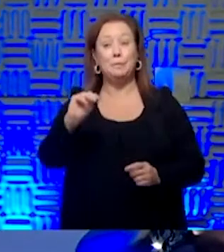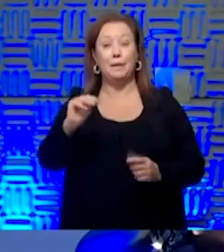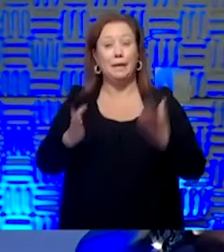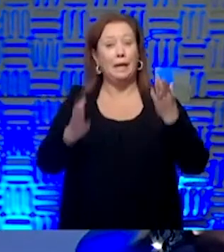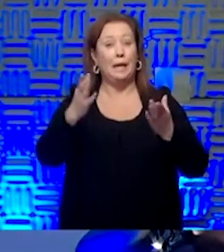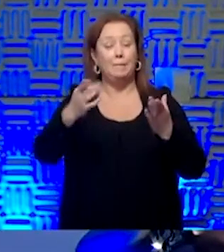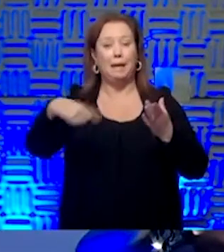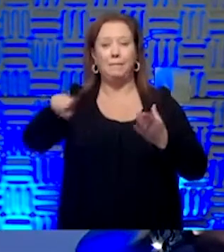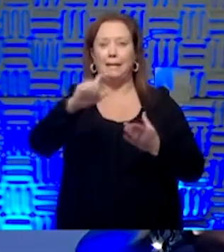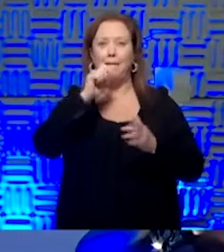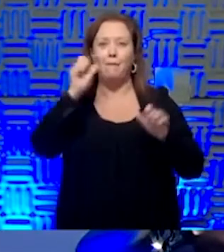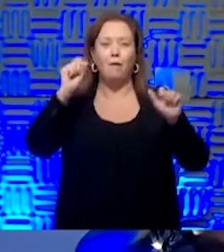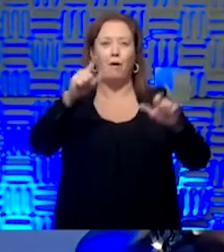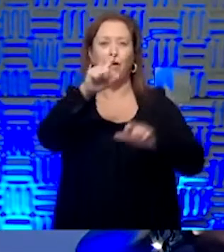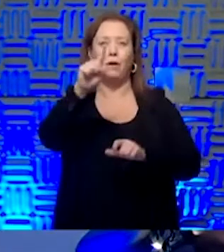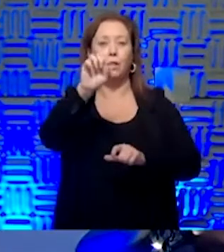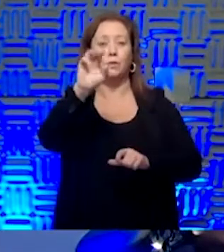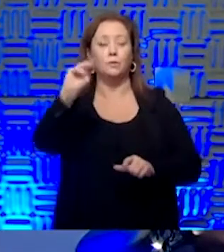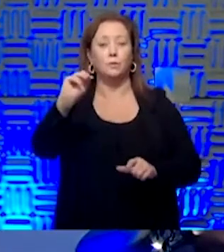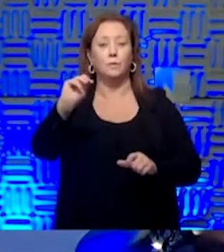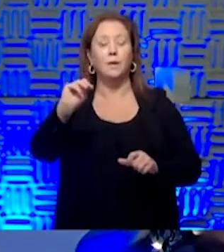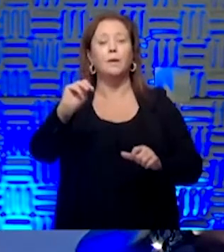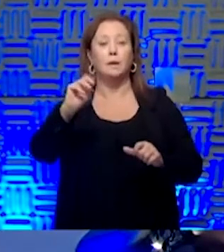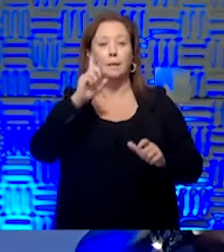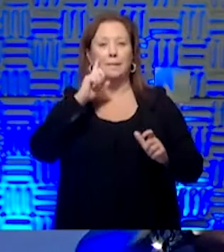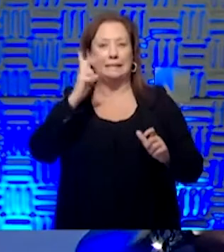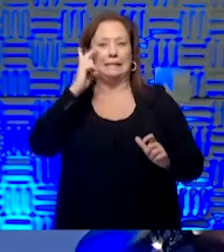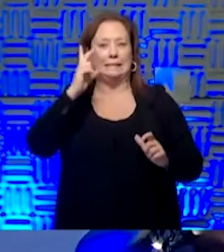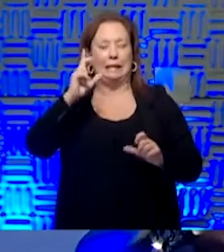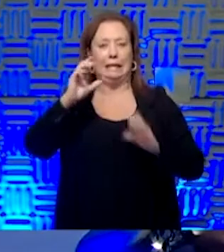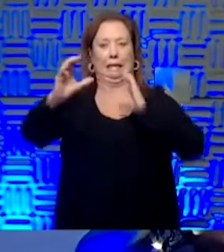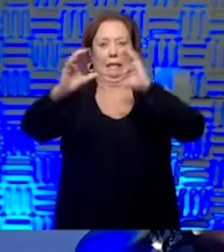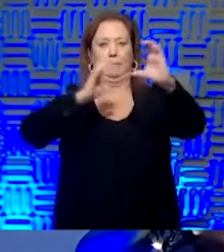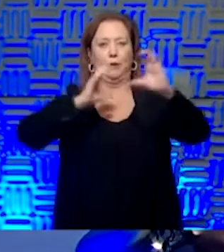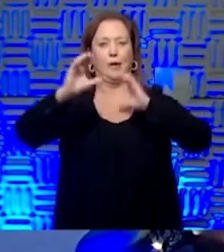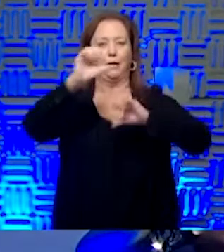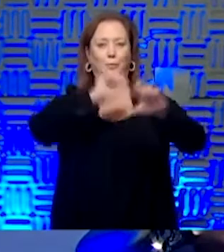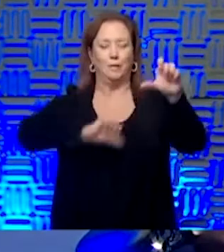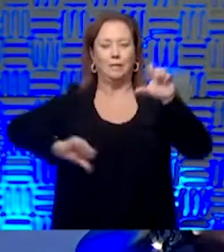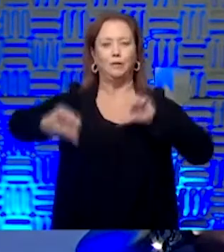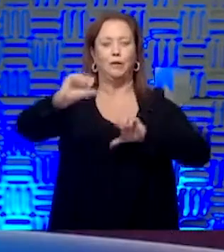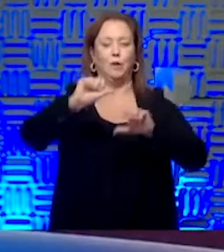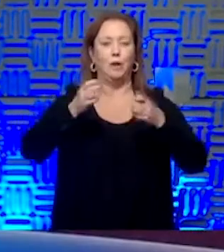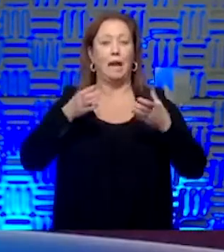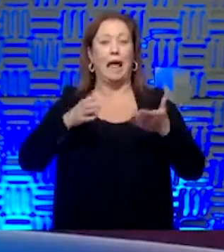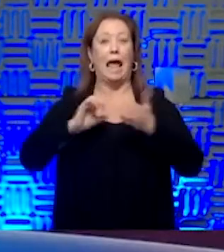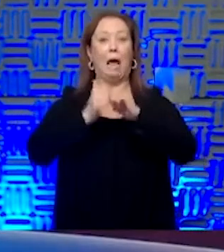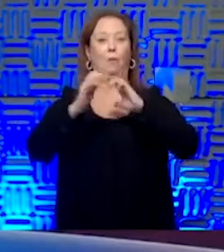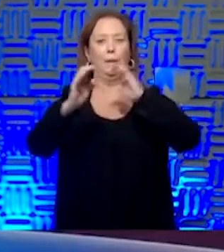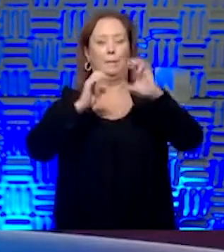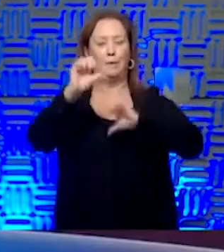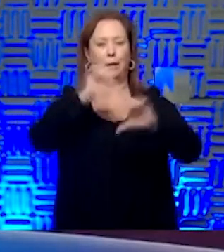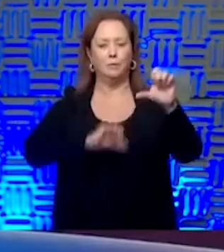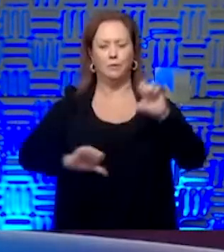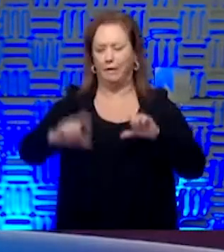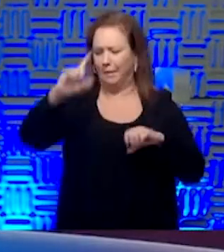not all be Zoom, but in terms of platforms for communication, you know, I've been thinking about